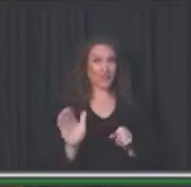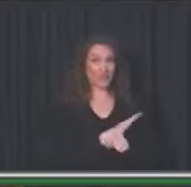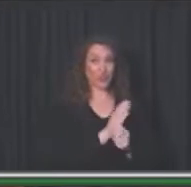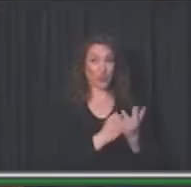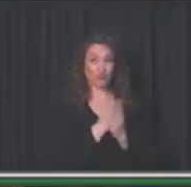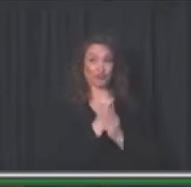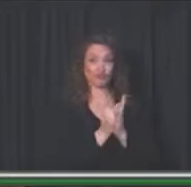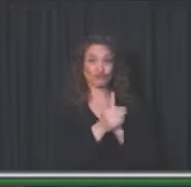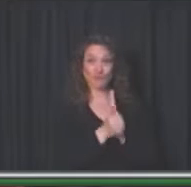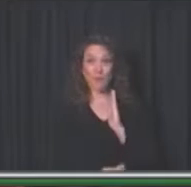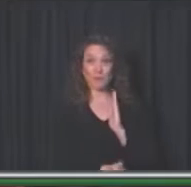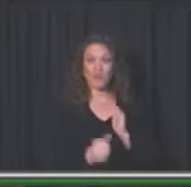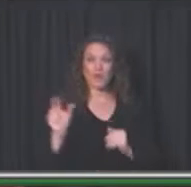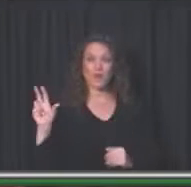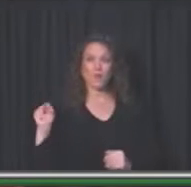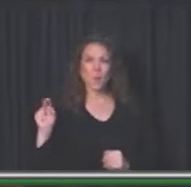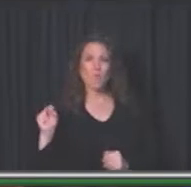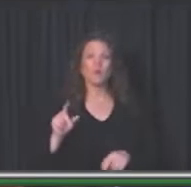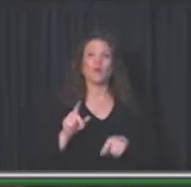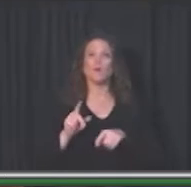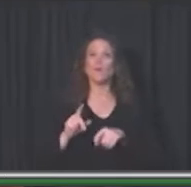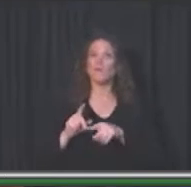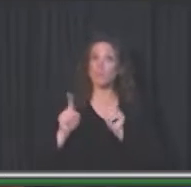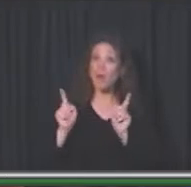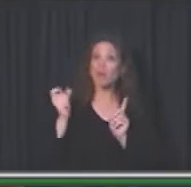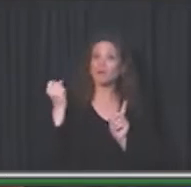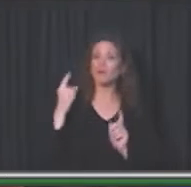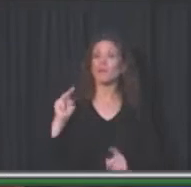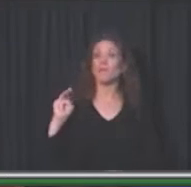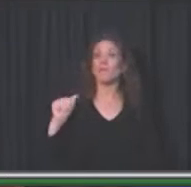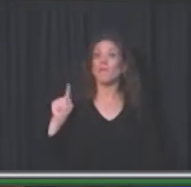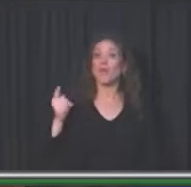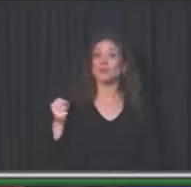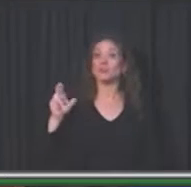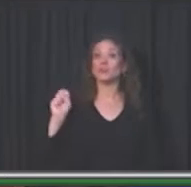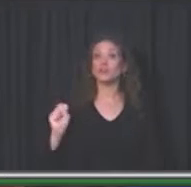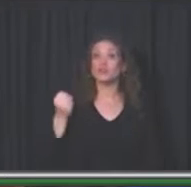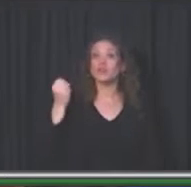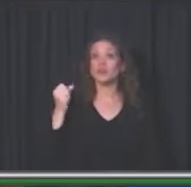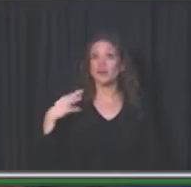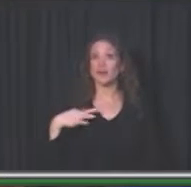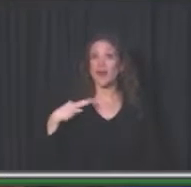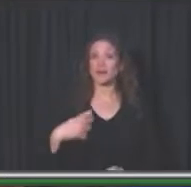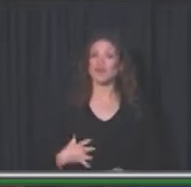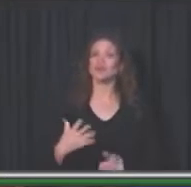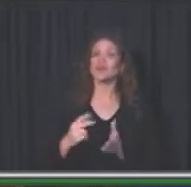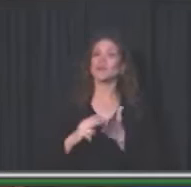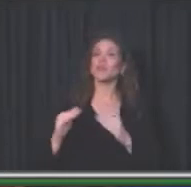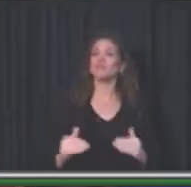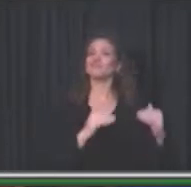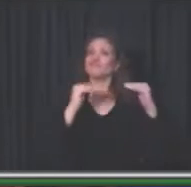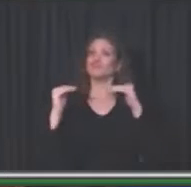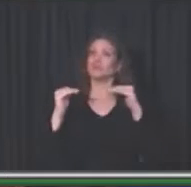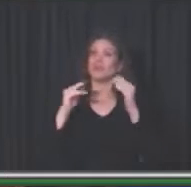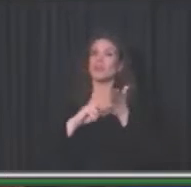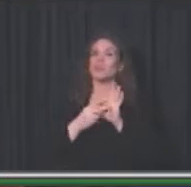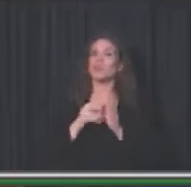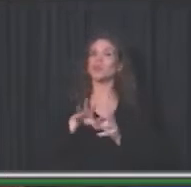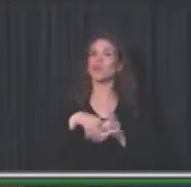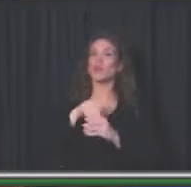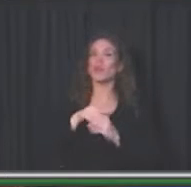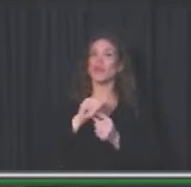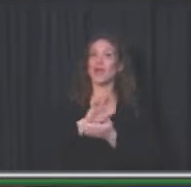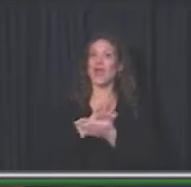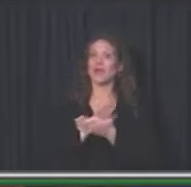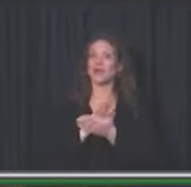conquered, master's candidates, you have reached a level of mastery that makes you a member of the academic community.